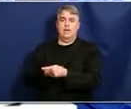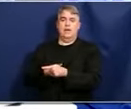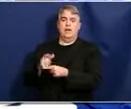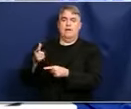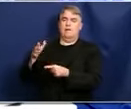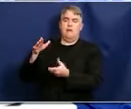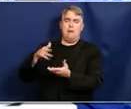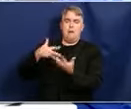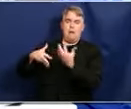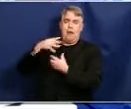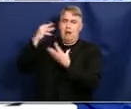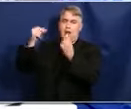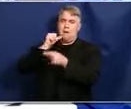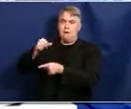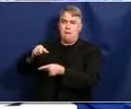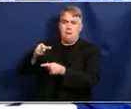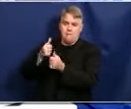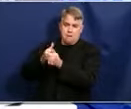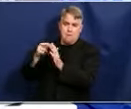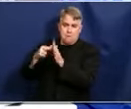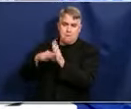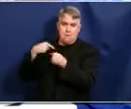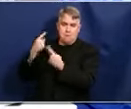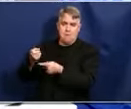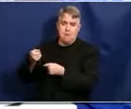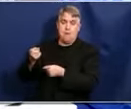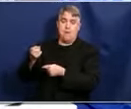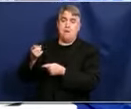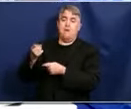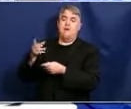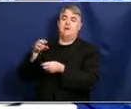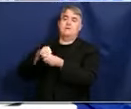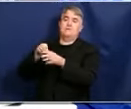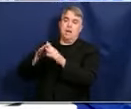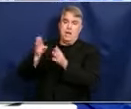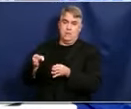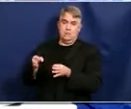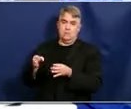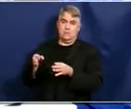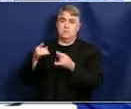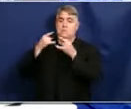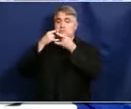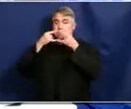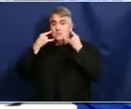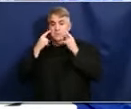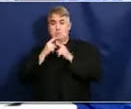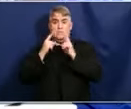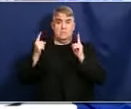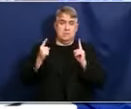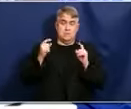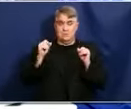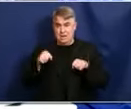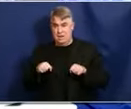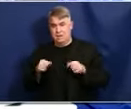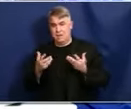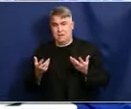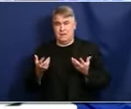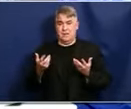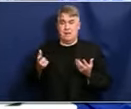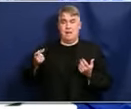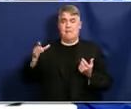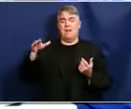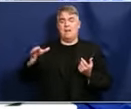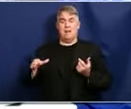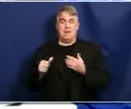disease indoors without wearing a mask or physical distancing as well. So that might be a